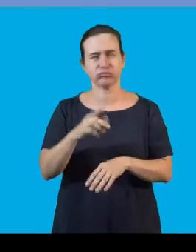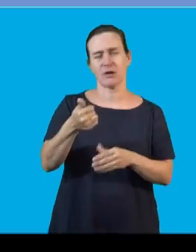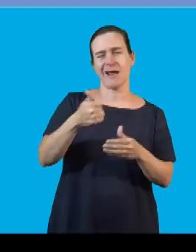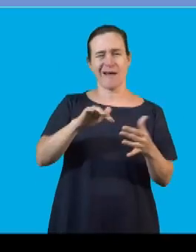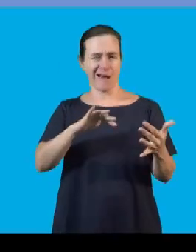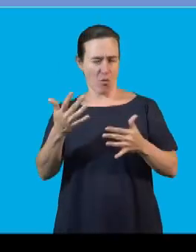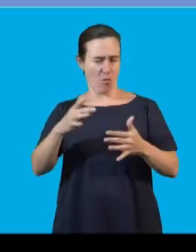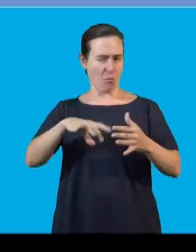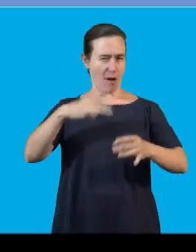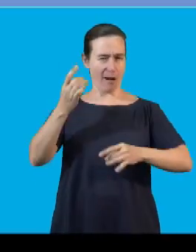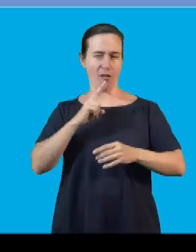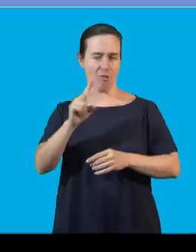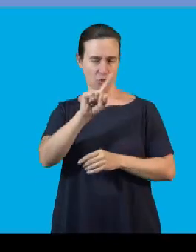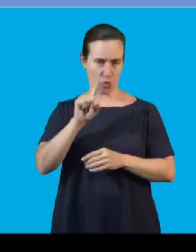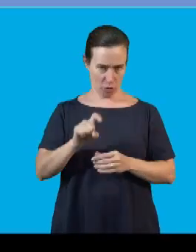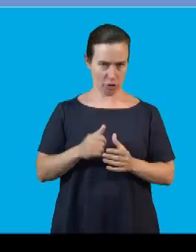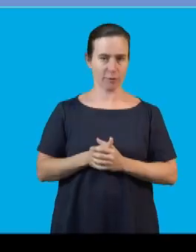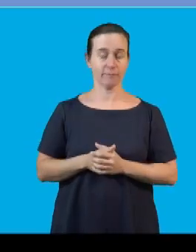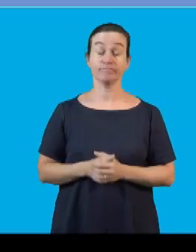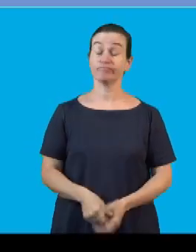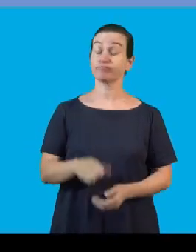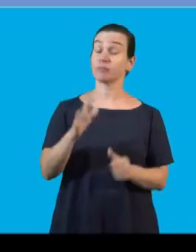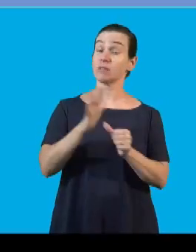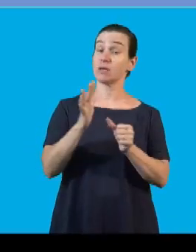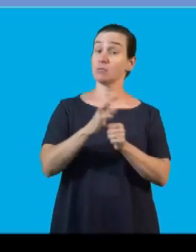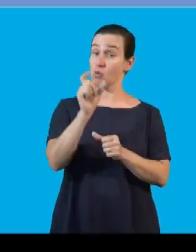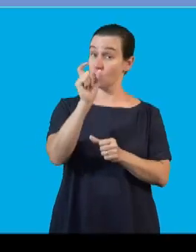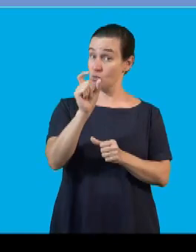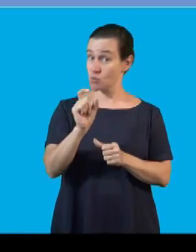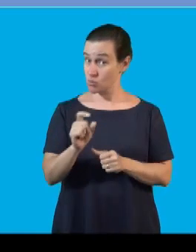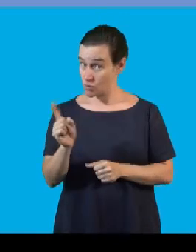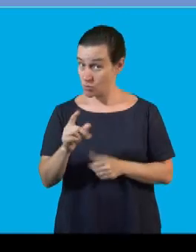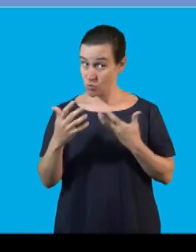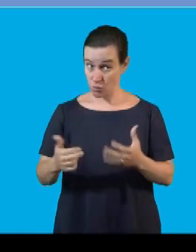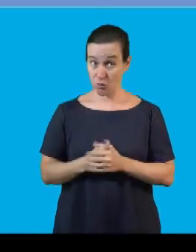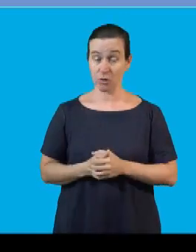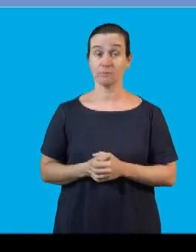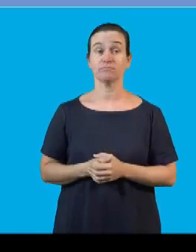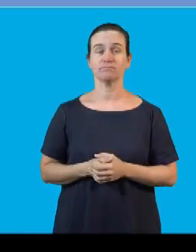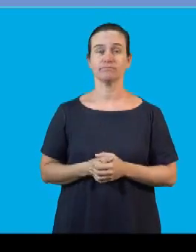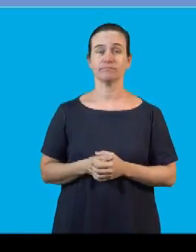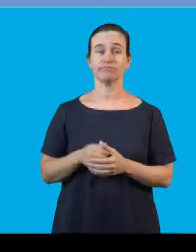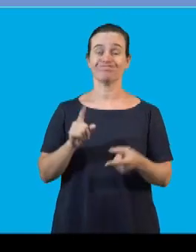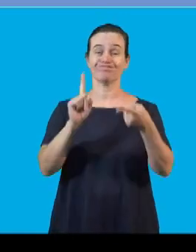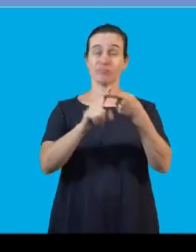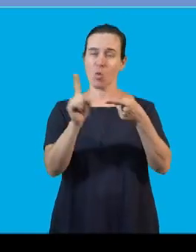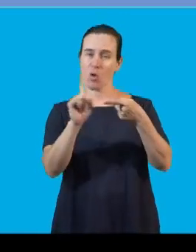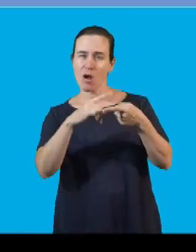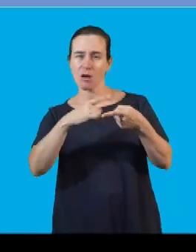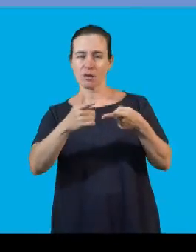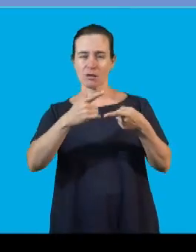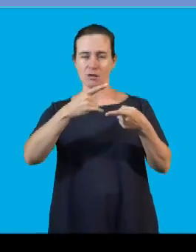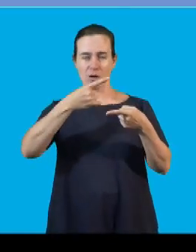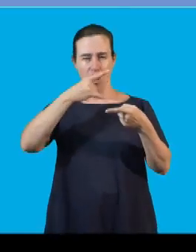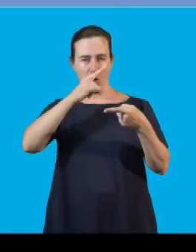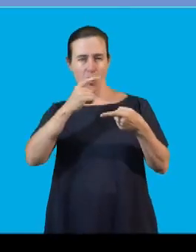different stages. When we looked at our keywords, all right, we specifically identified